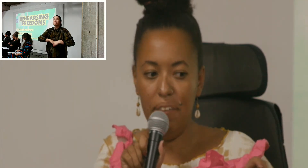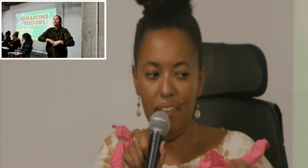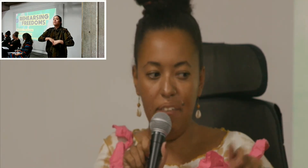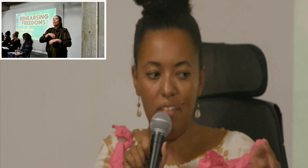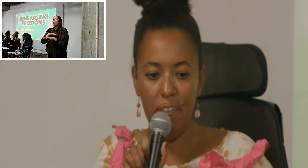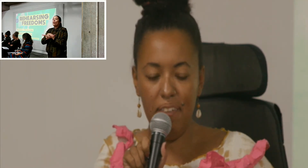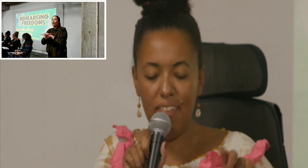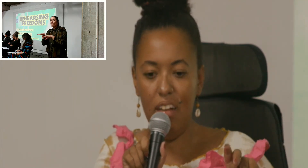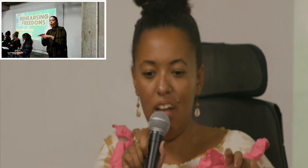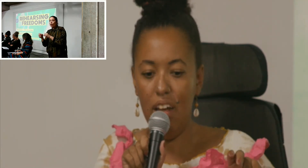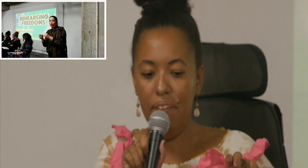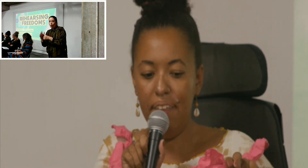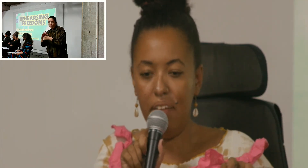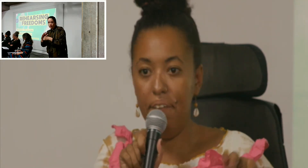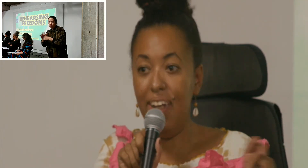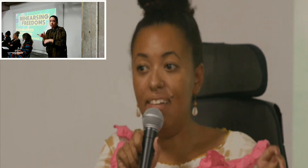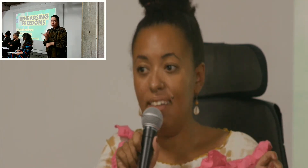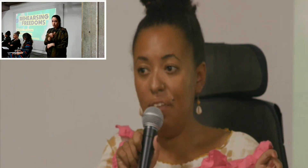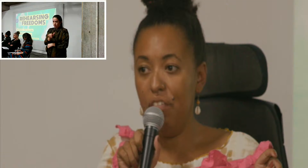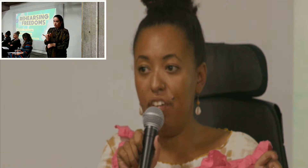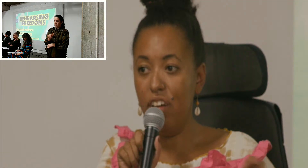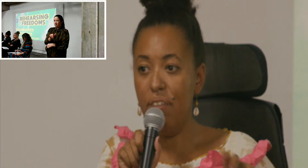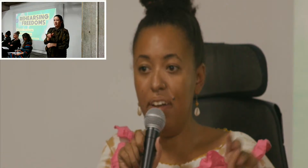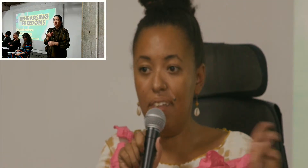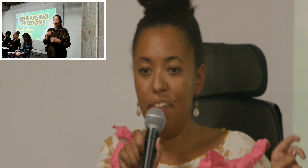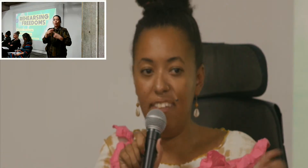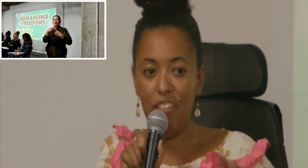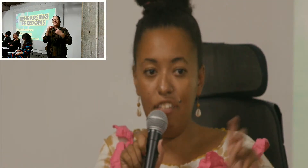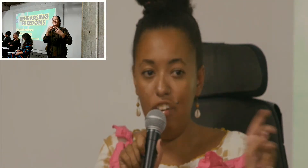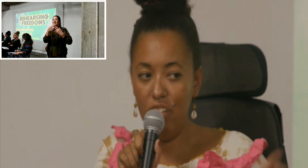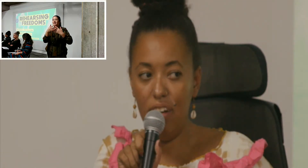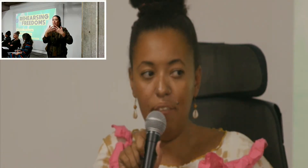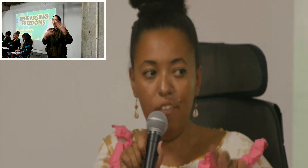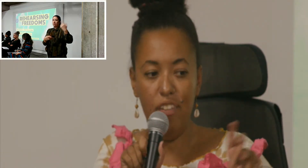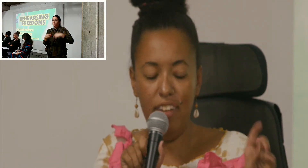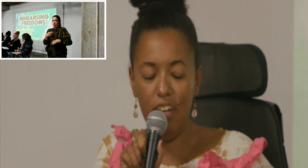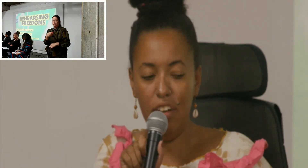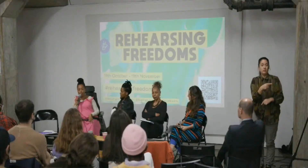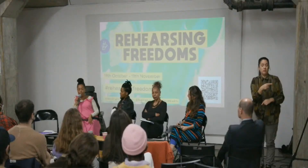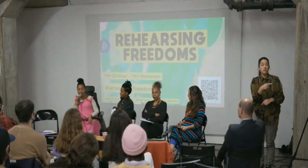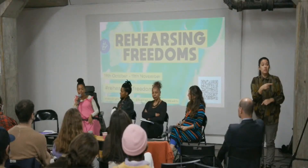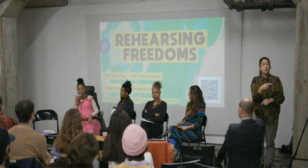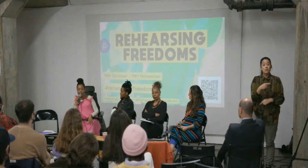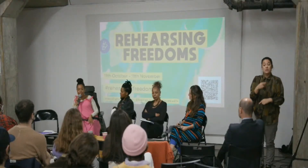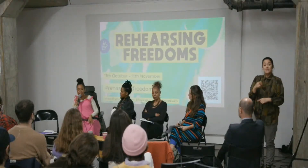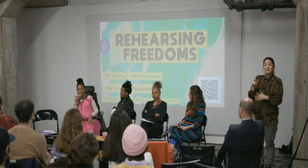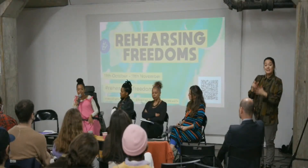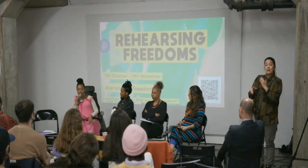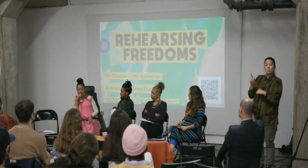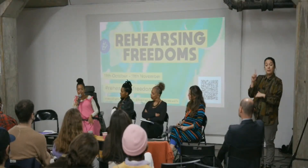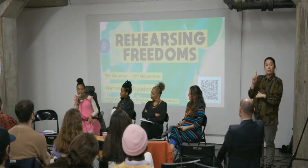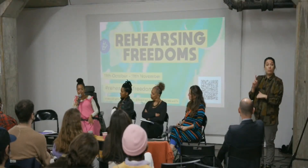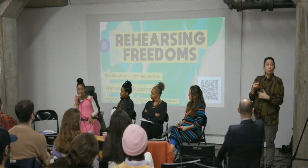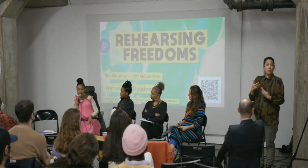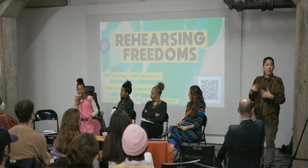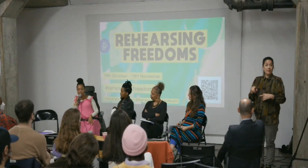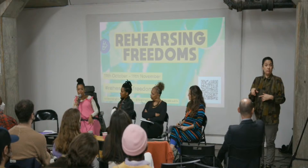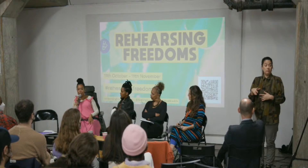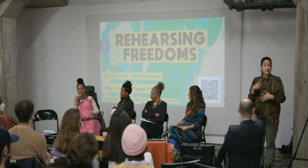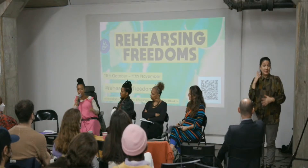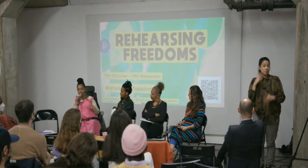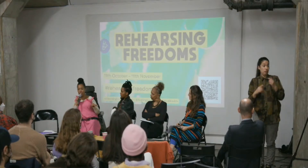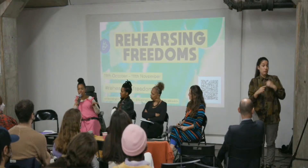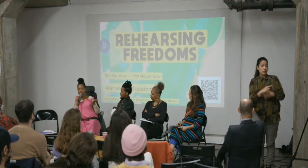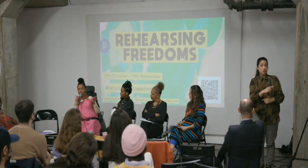experiencing symptoms that many disabled folk had been experiencing for a long time, or, you know. And, you know, part